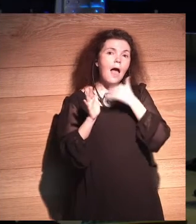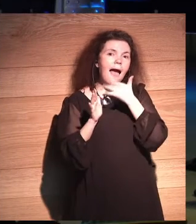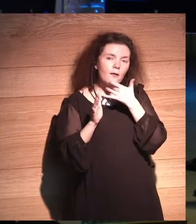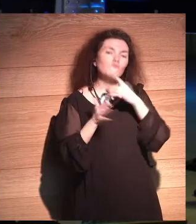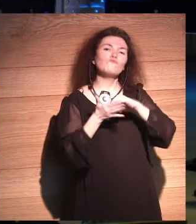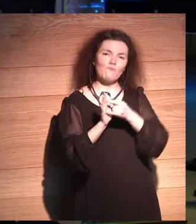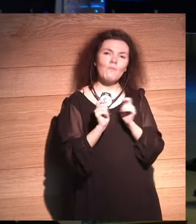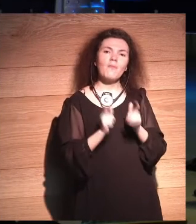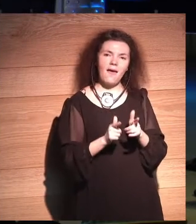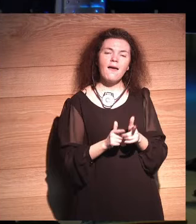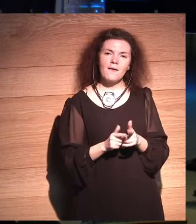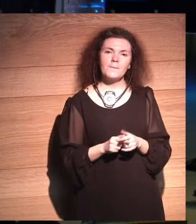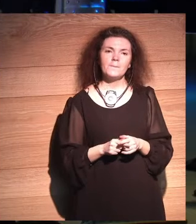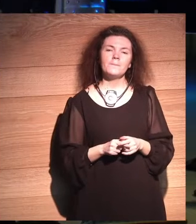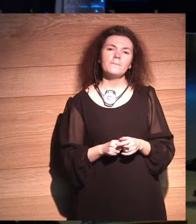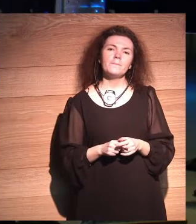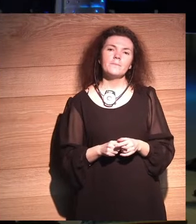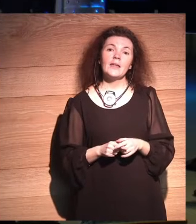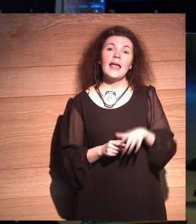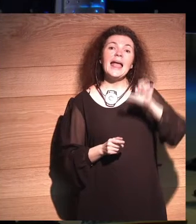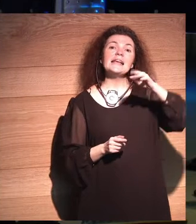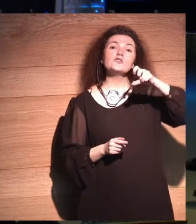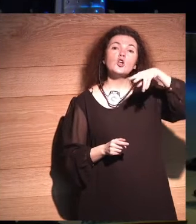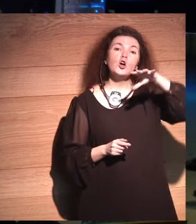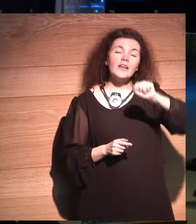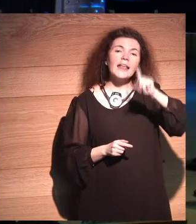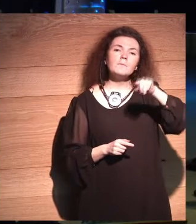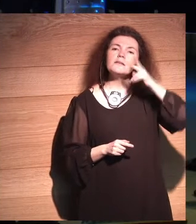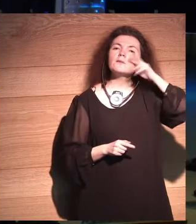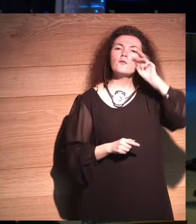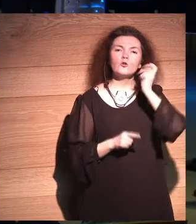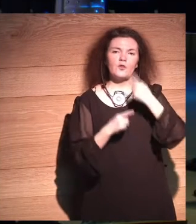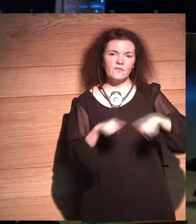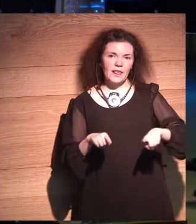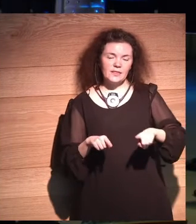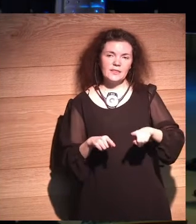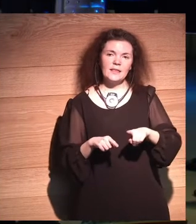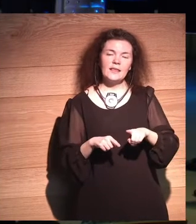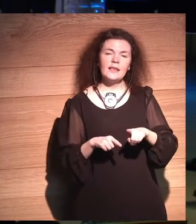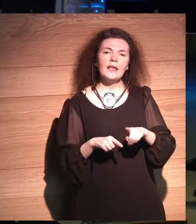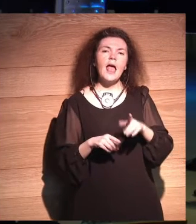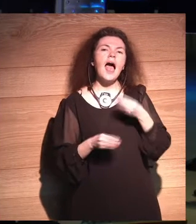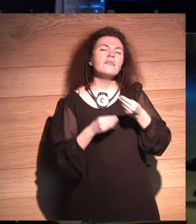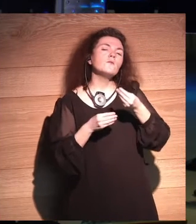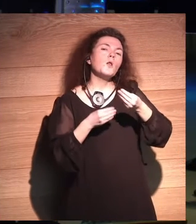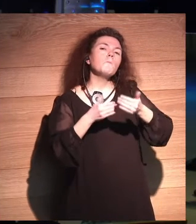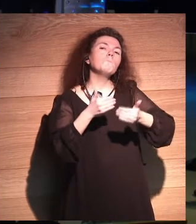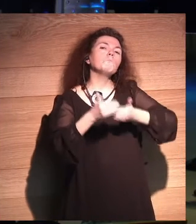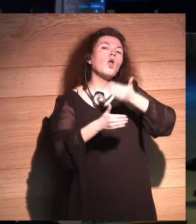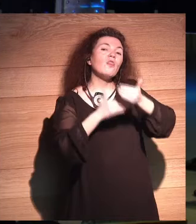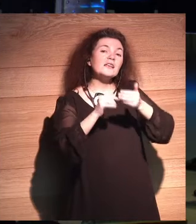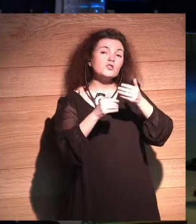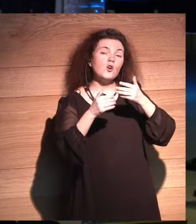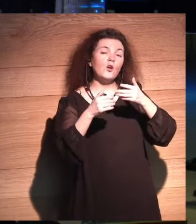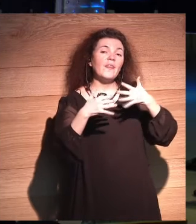world, including in Estonia, where what they did was they took the online process from Iceland and